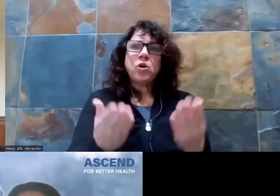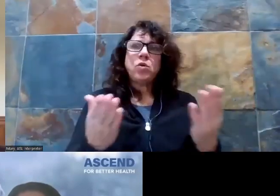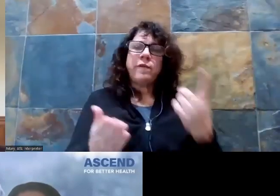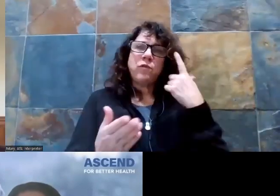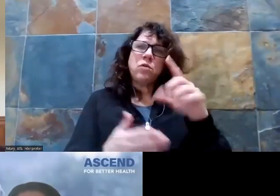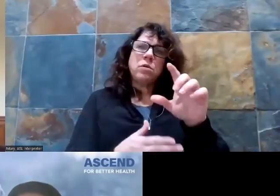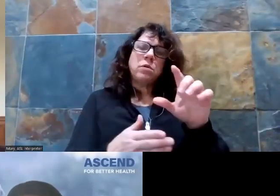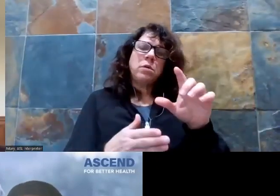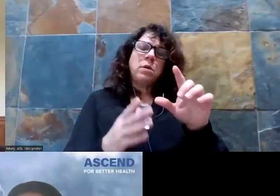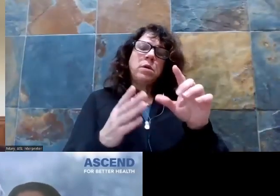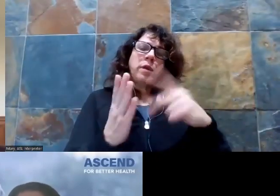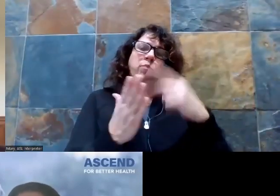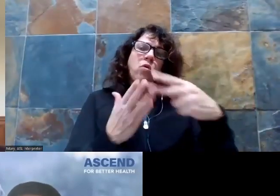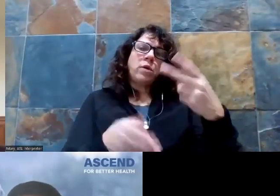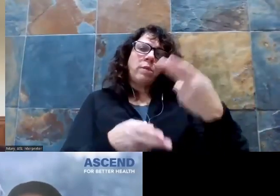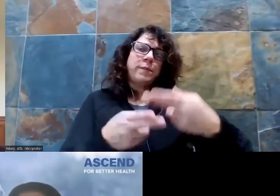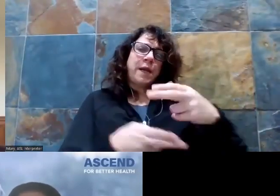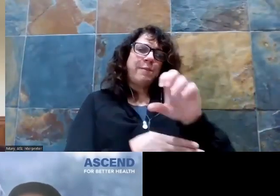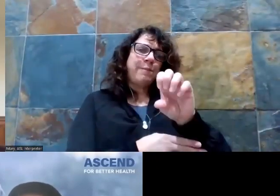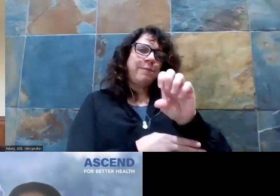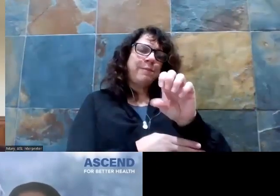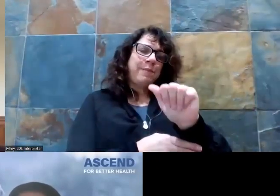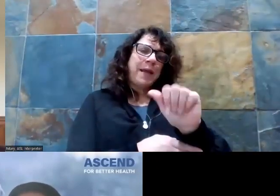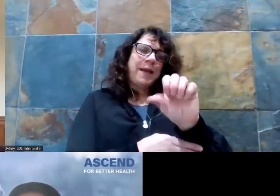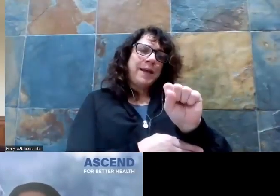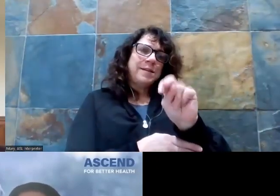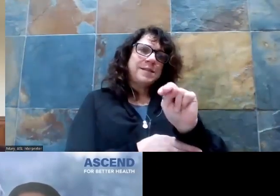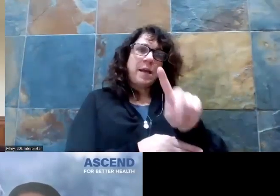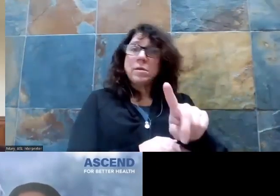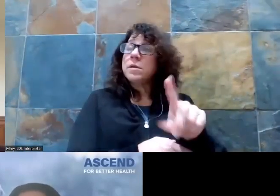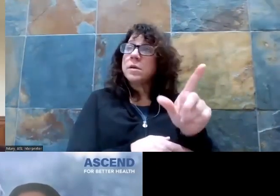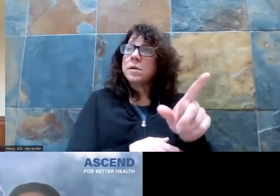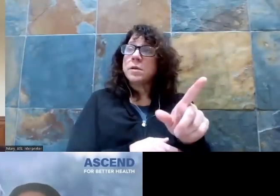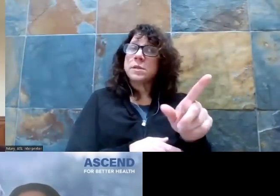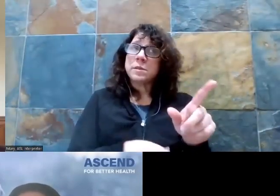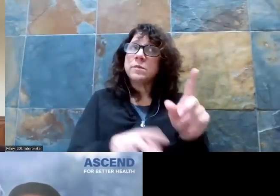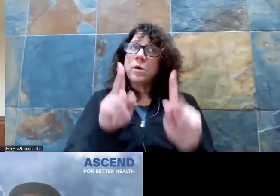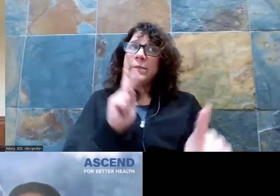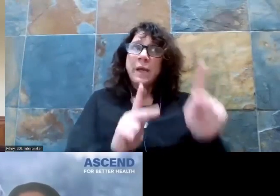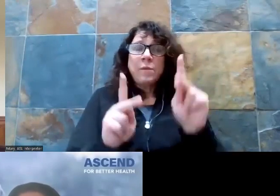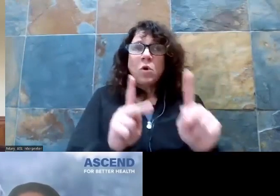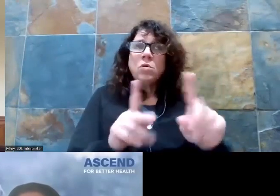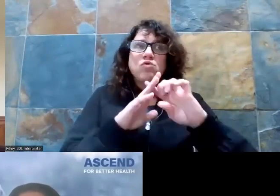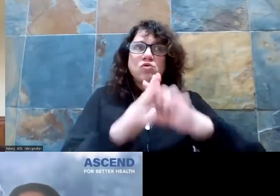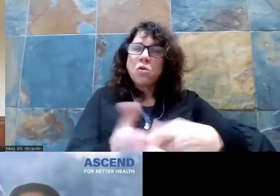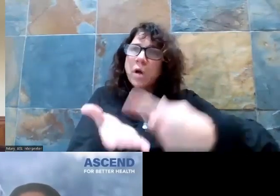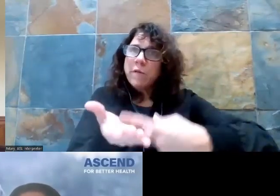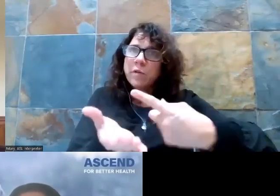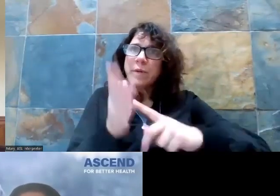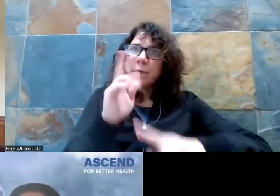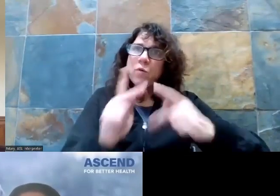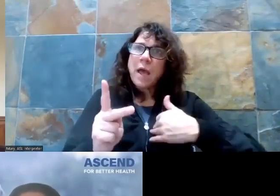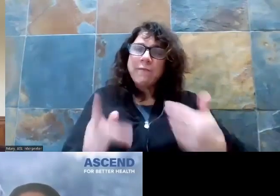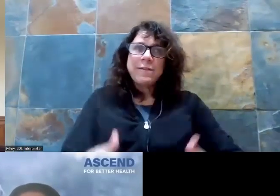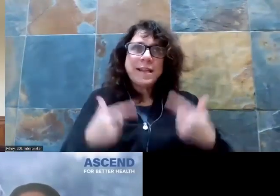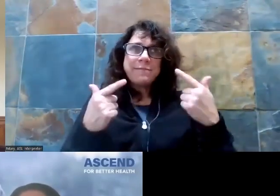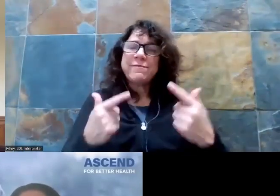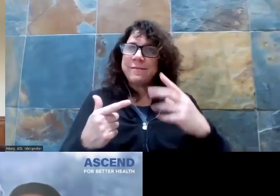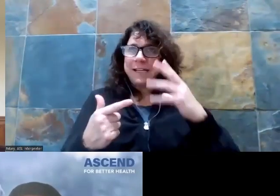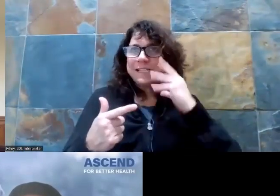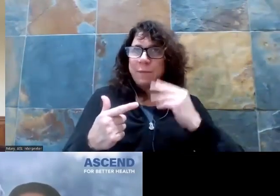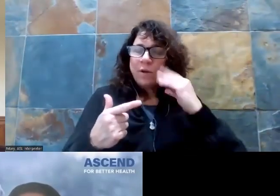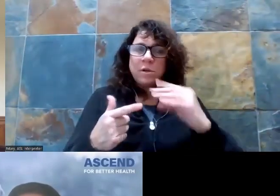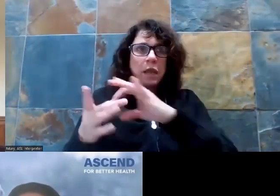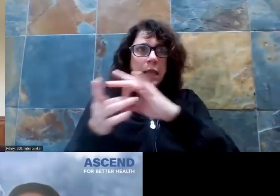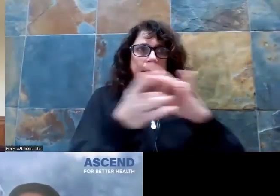Ascend is to facilitate the conversations with those who have lived experience, link that to researchers, link it to the